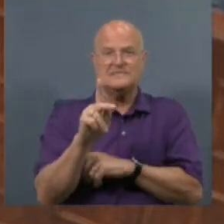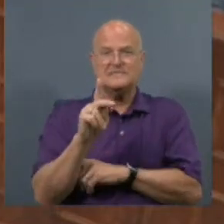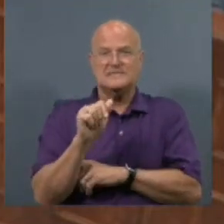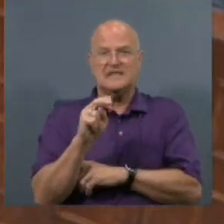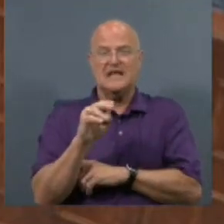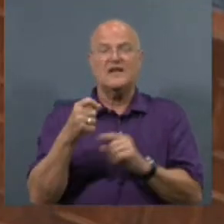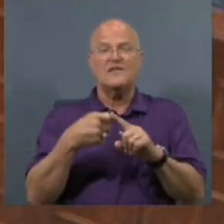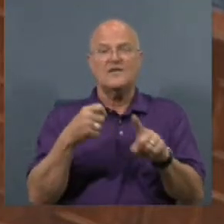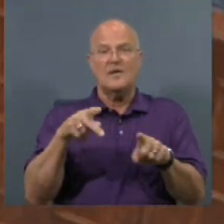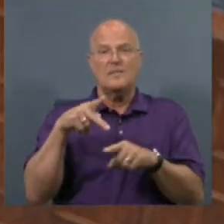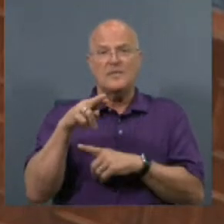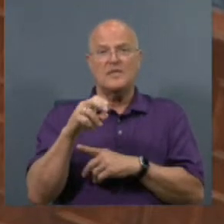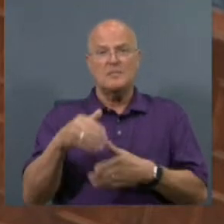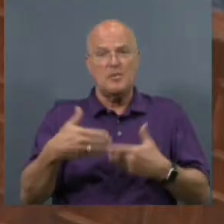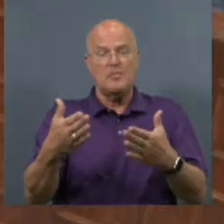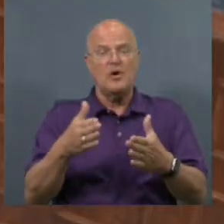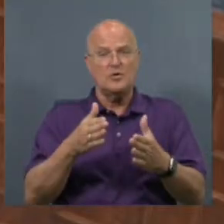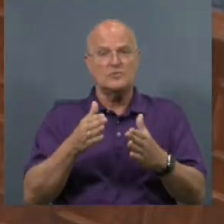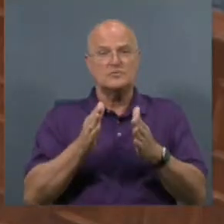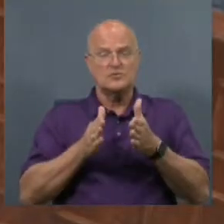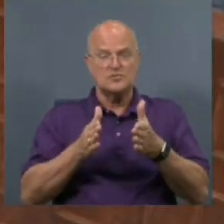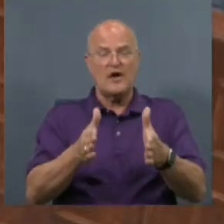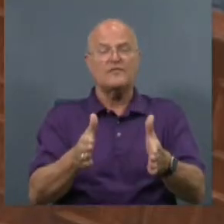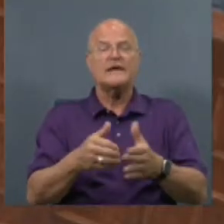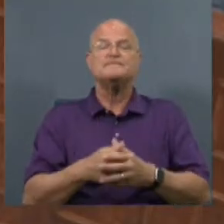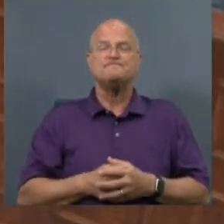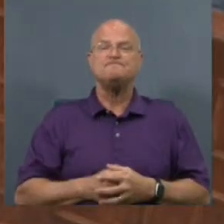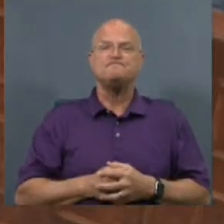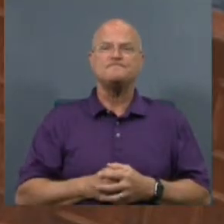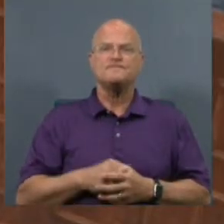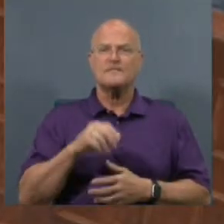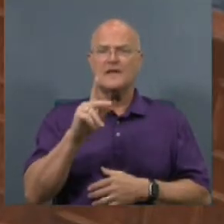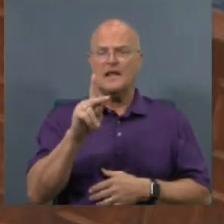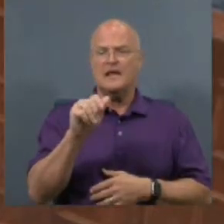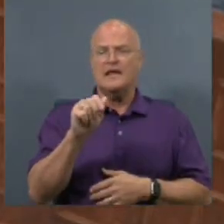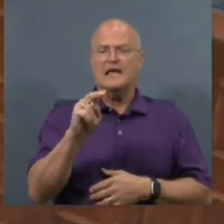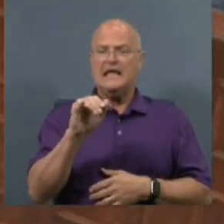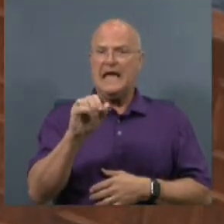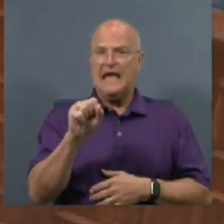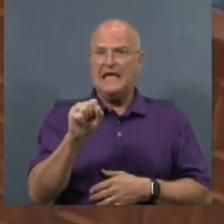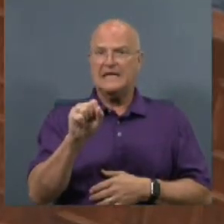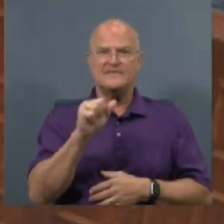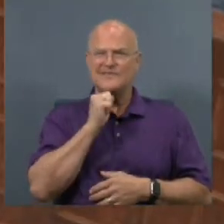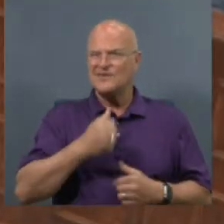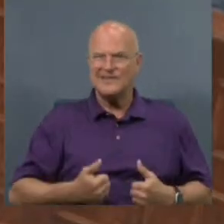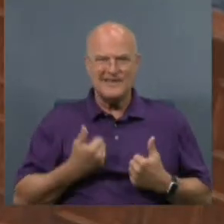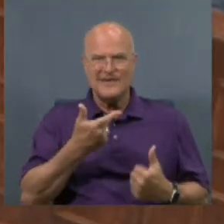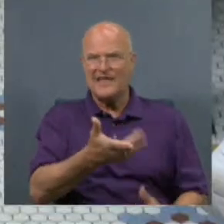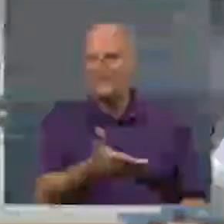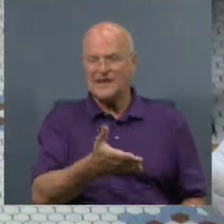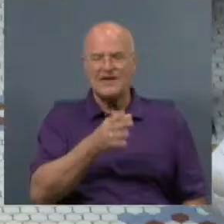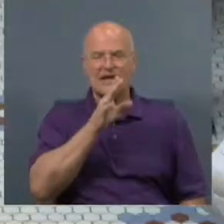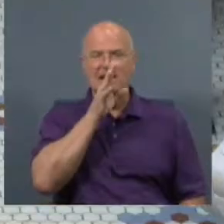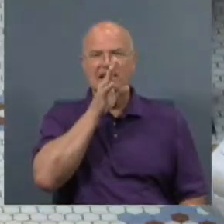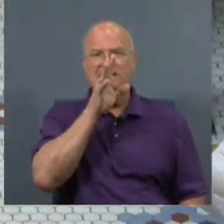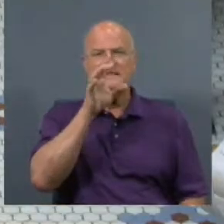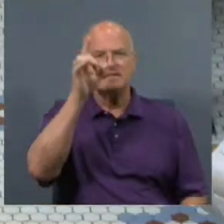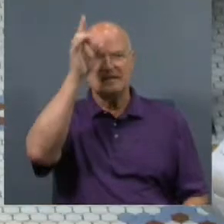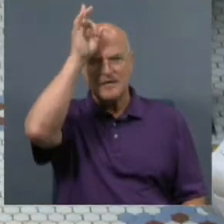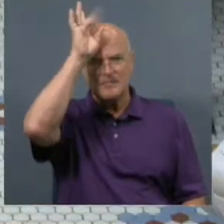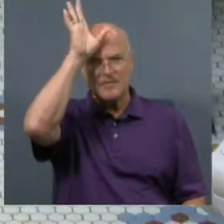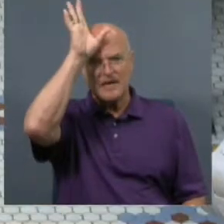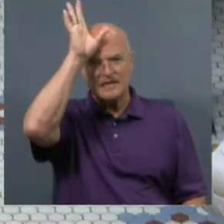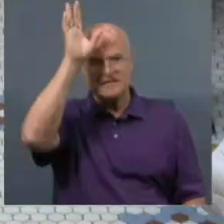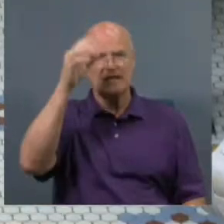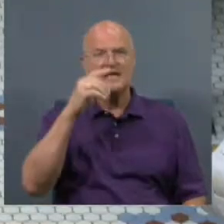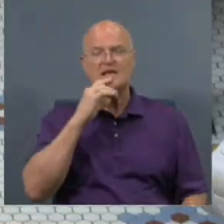from the proposed driveway here. Canis Road, if you guys don't live out there, it's just a mess. I